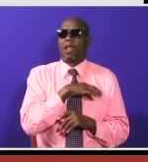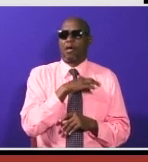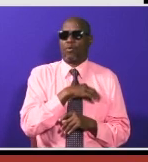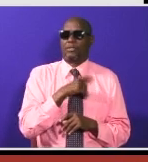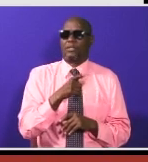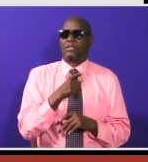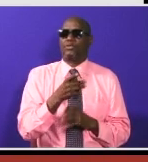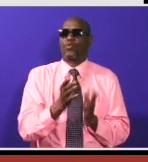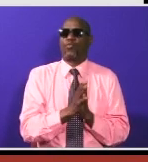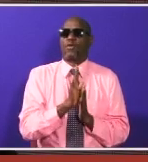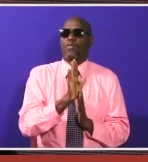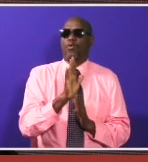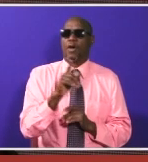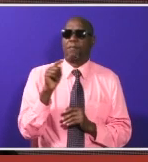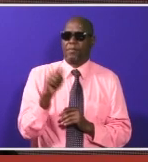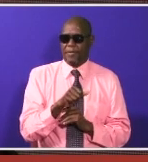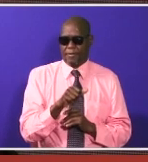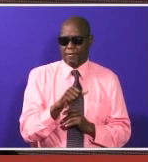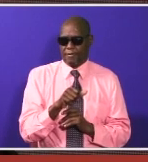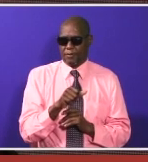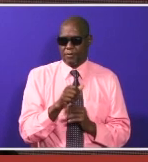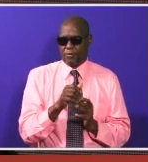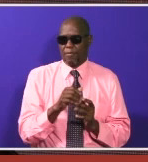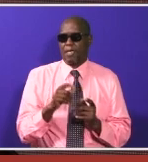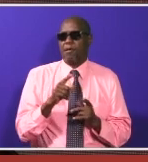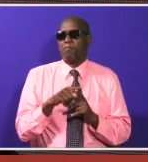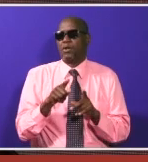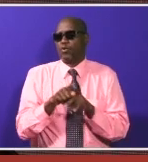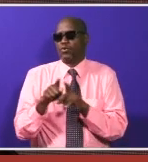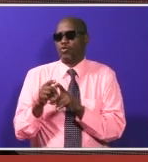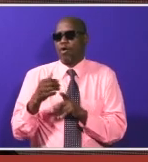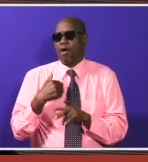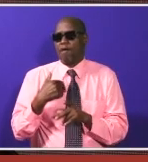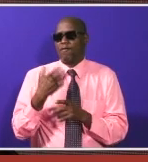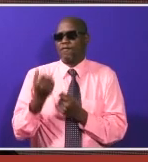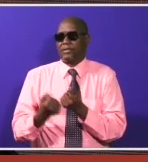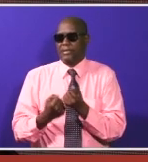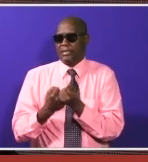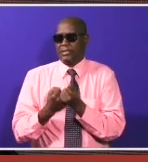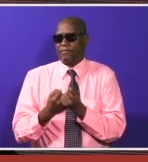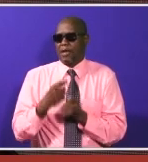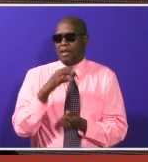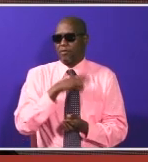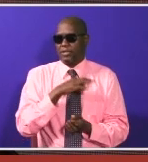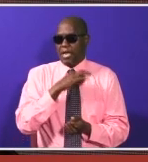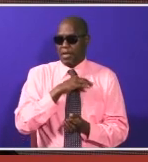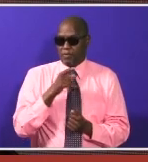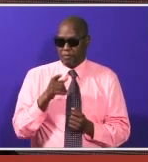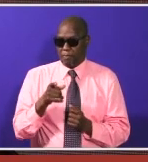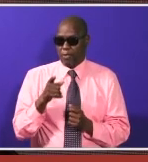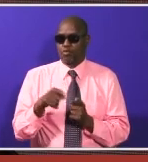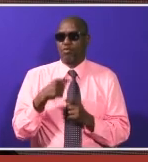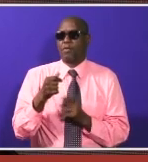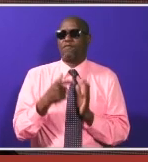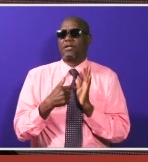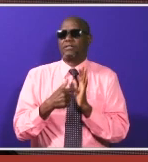pay. We call it remunerative allowance. But we also have what you call facilitative allowances. These allowances are the ones you are paid. For example,